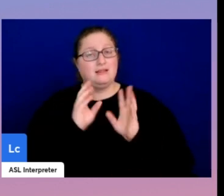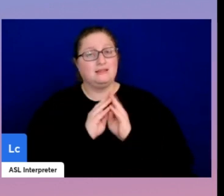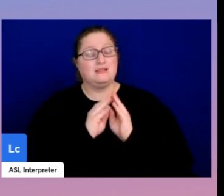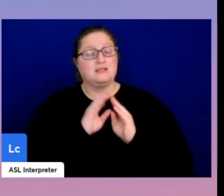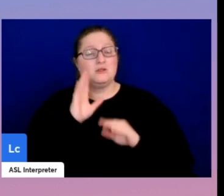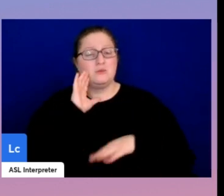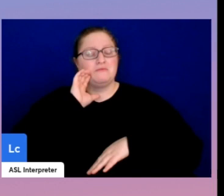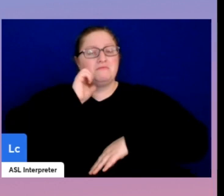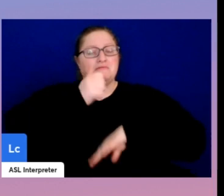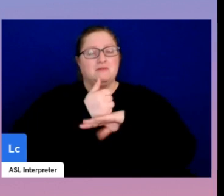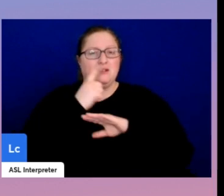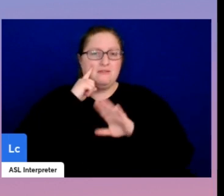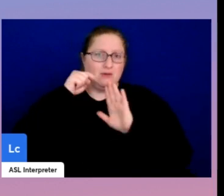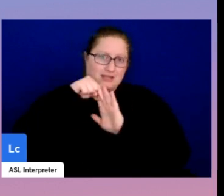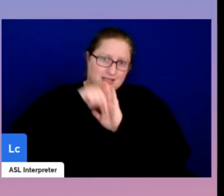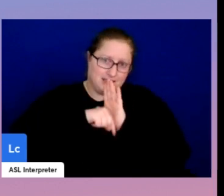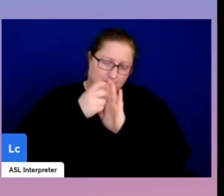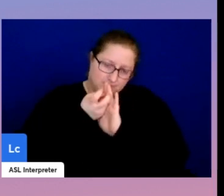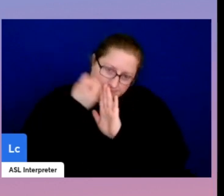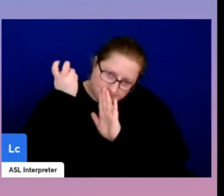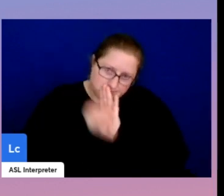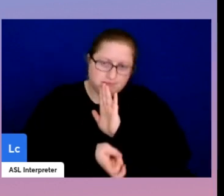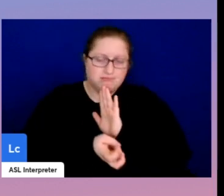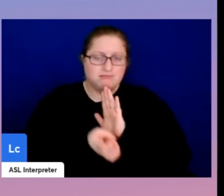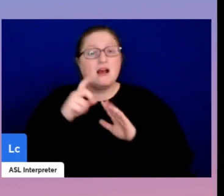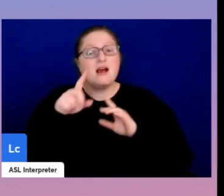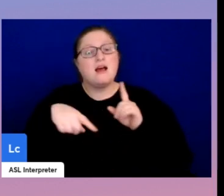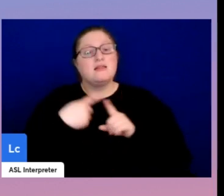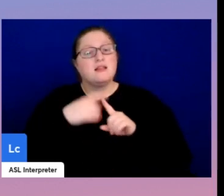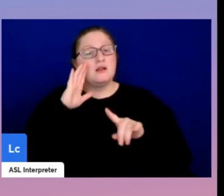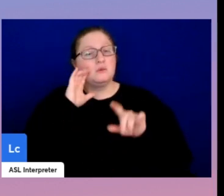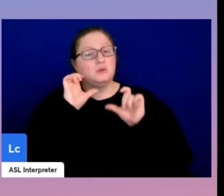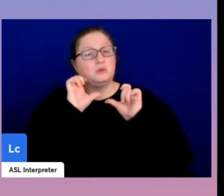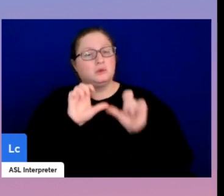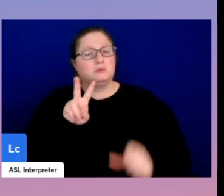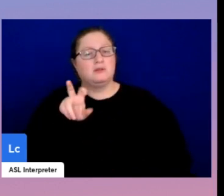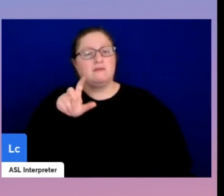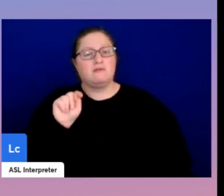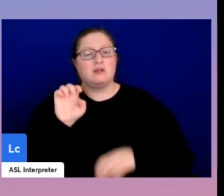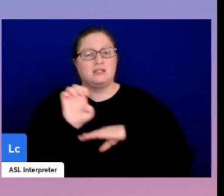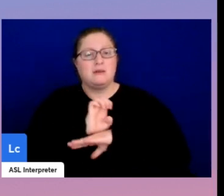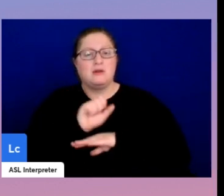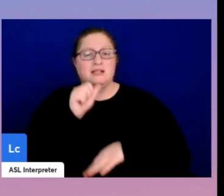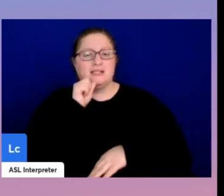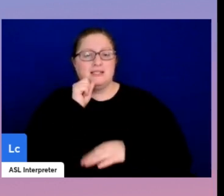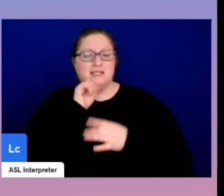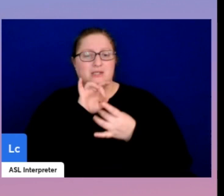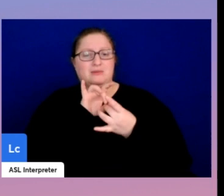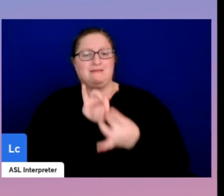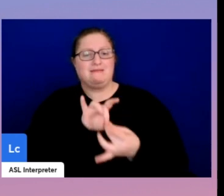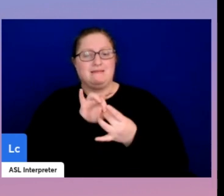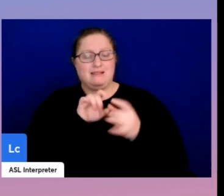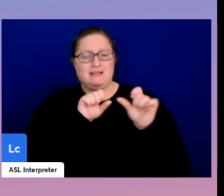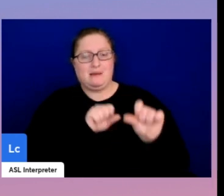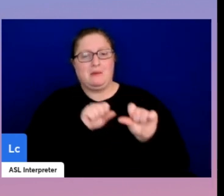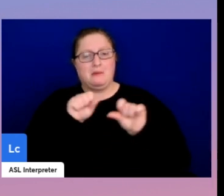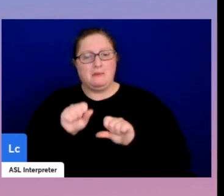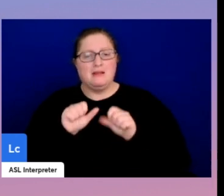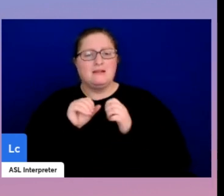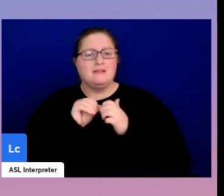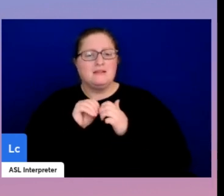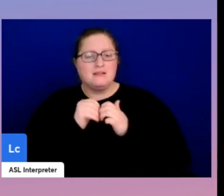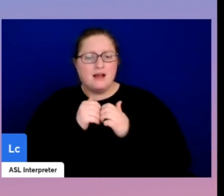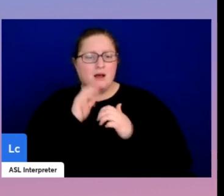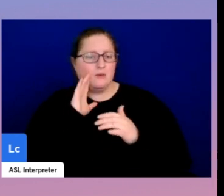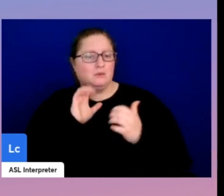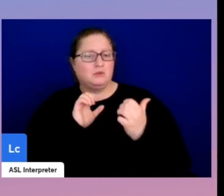for a deep dive. Then we zoom in on Vault Enterprise and its secret sync capabilities, and how does it address